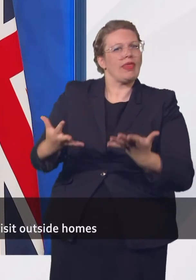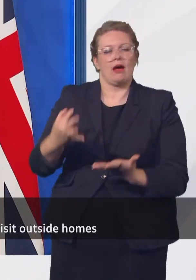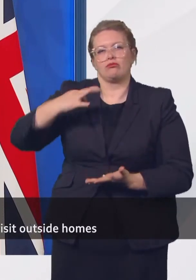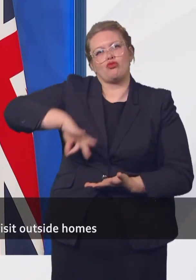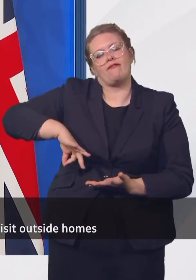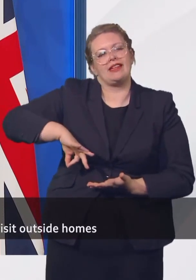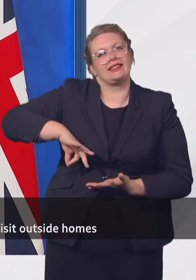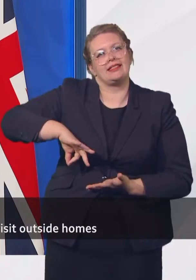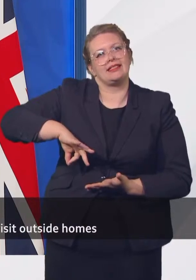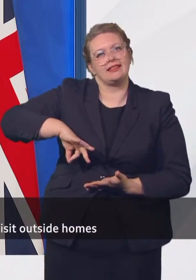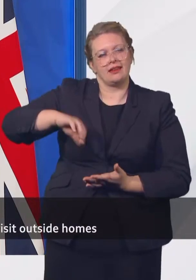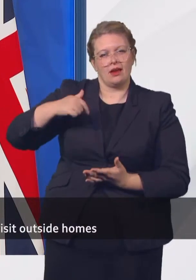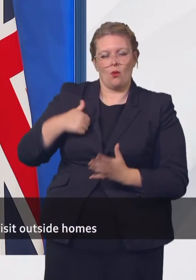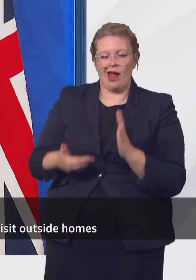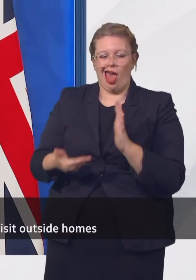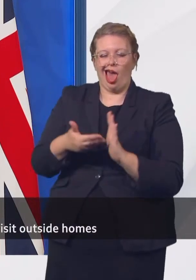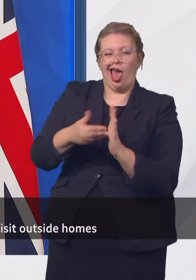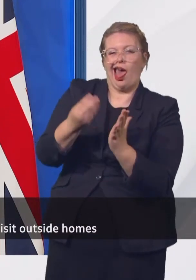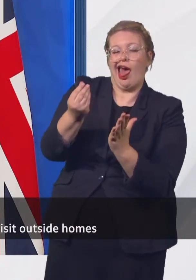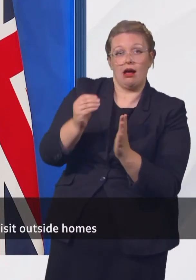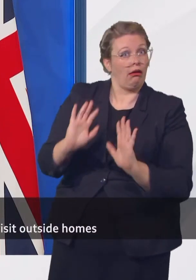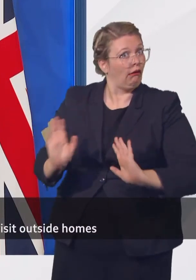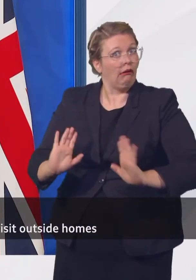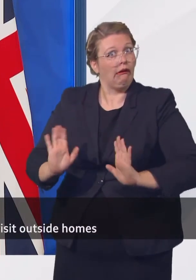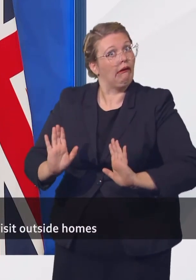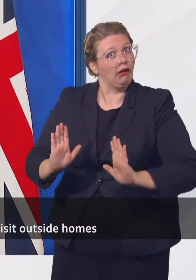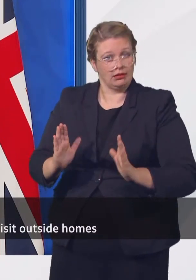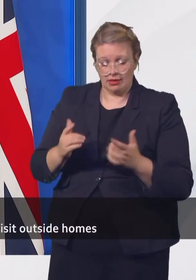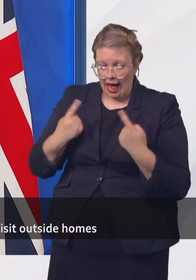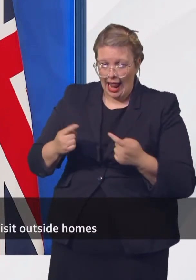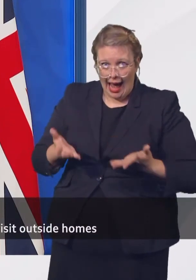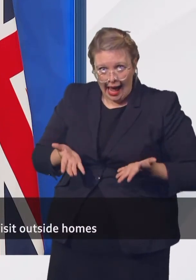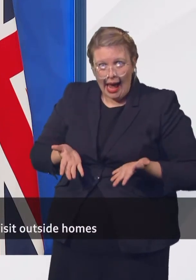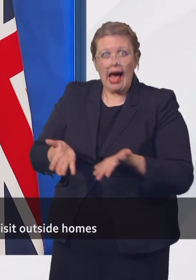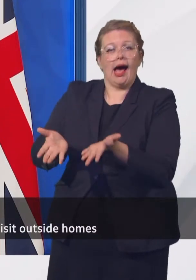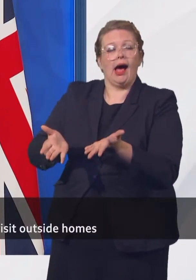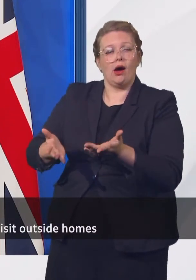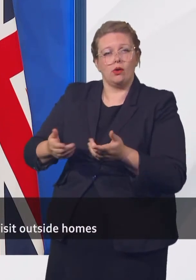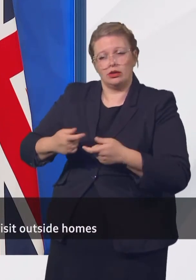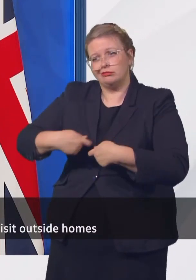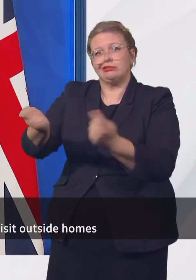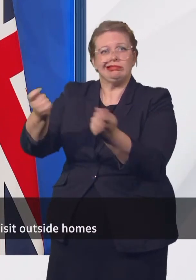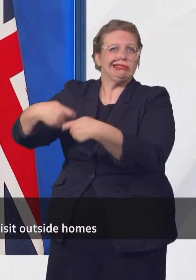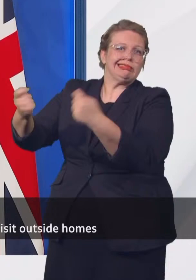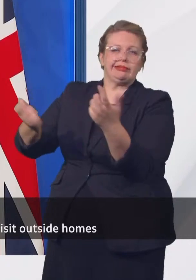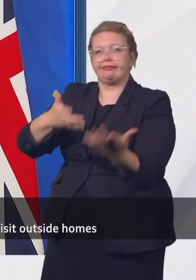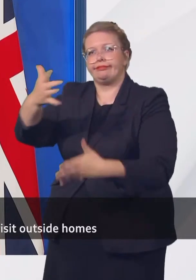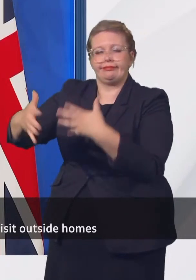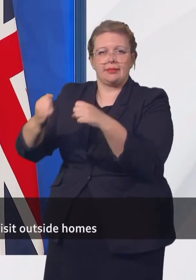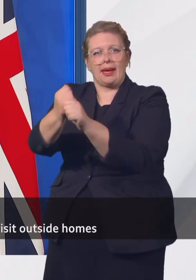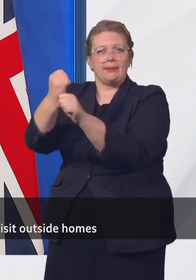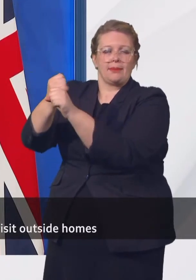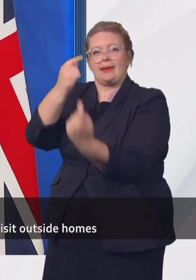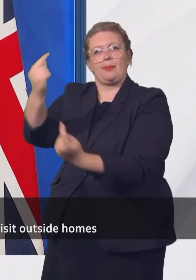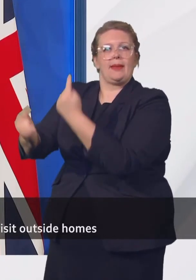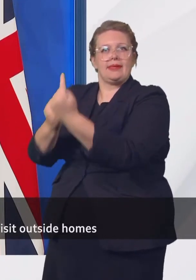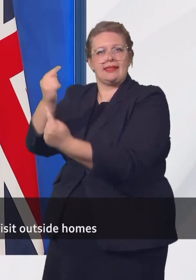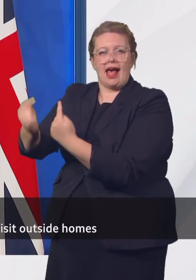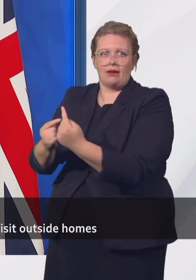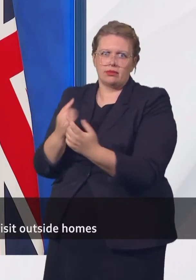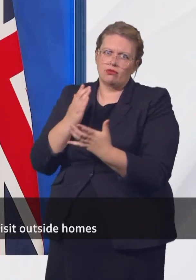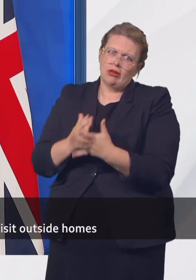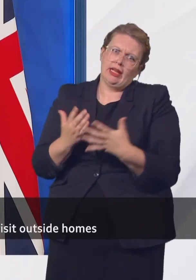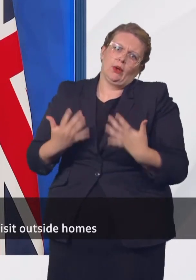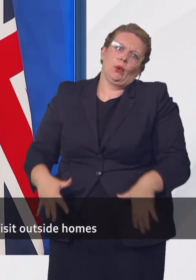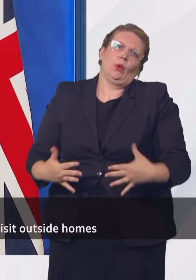for profit or intellectual property. It's been a huge and heroic effort, and I'm very grateful to